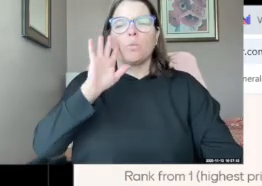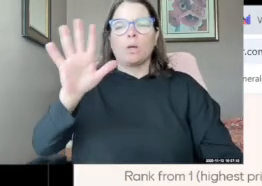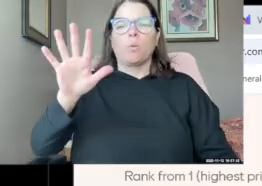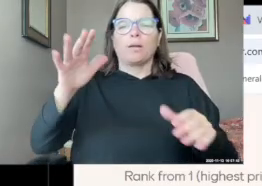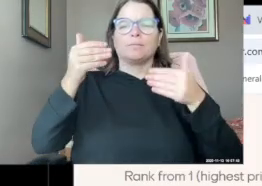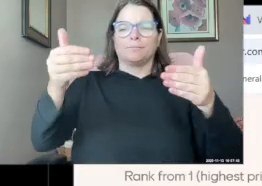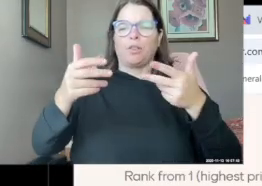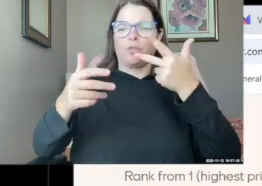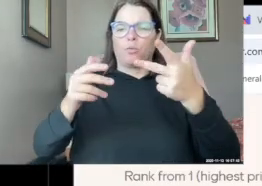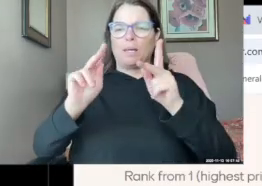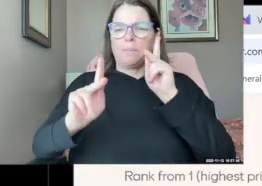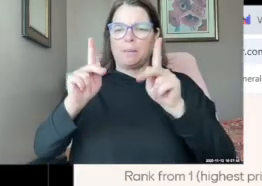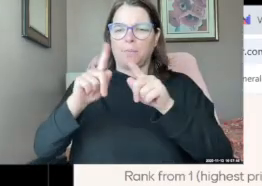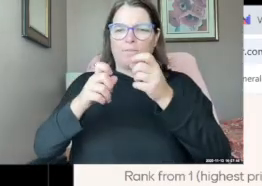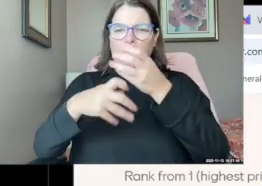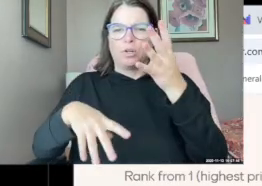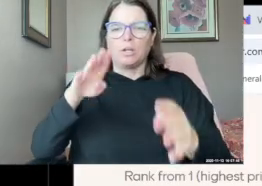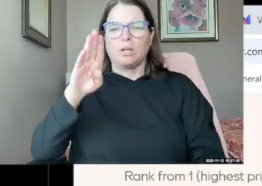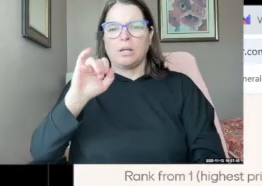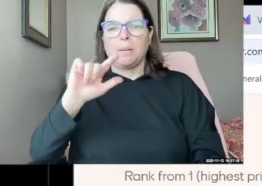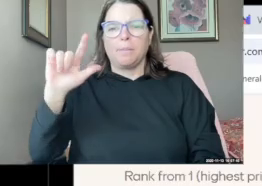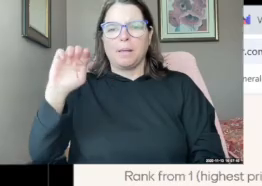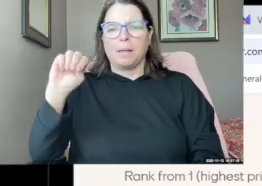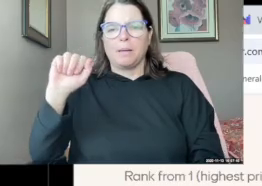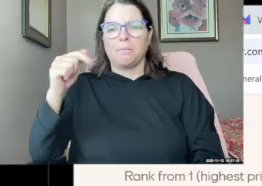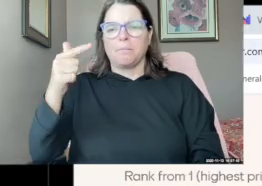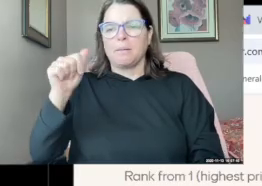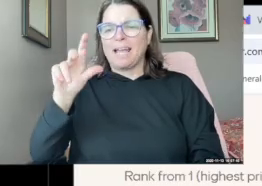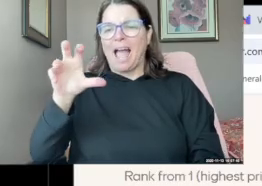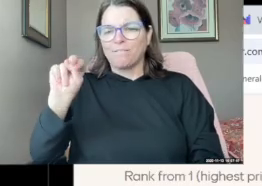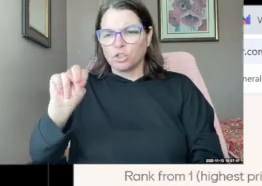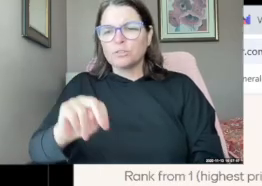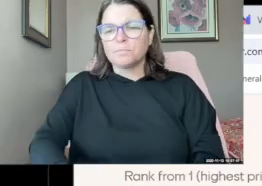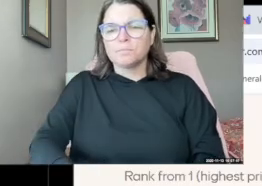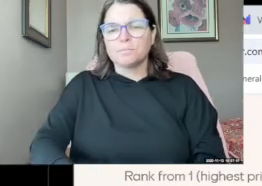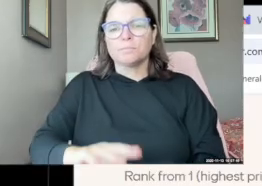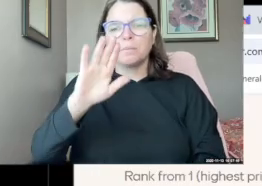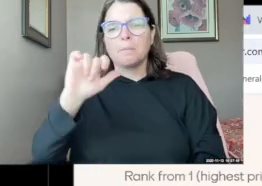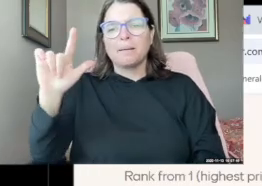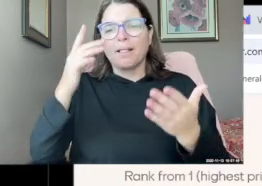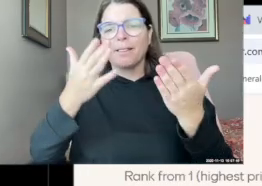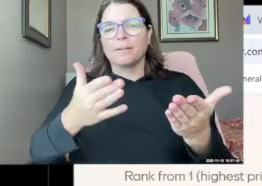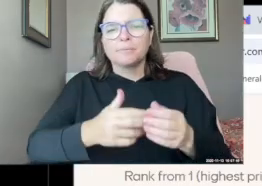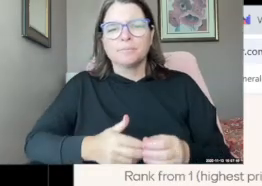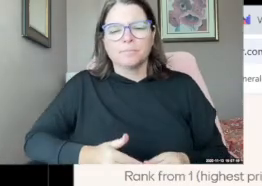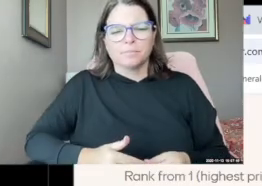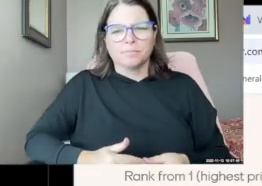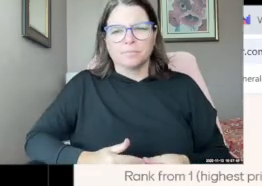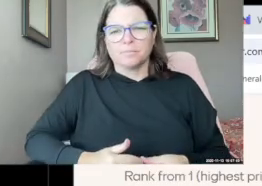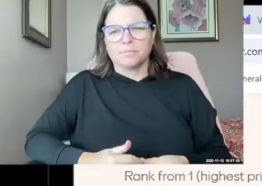Okay, thanks for that. We're going to take 3 folks in the queue now, starting off with Bill McGavern.